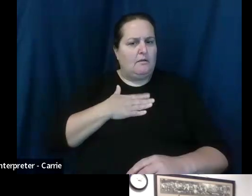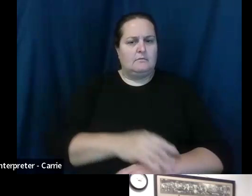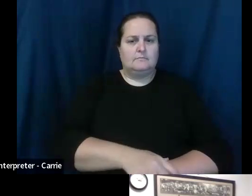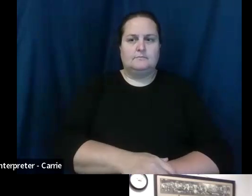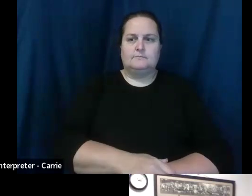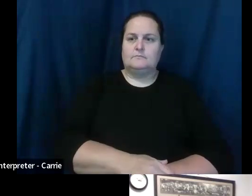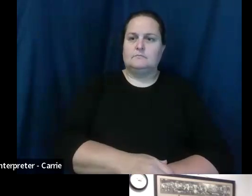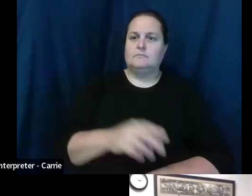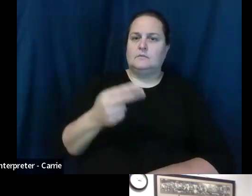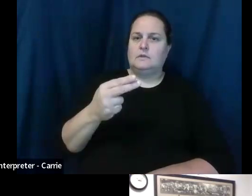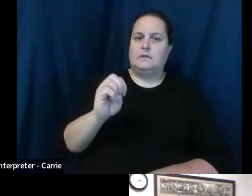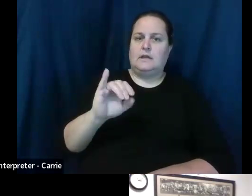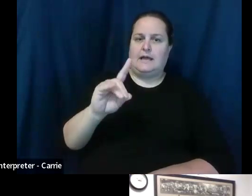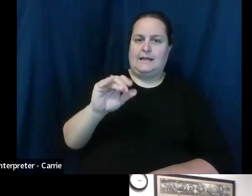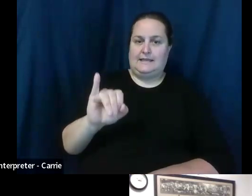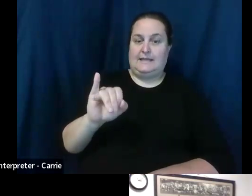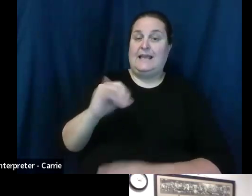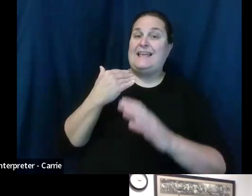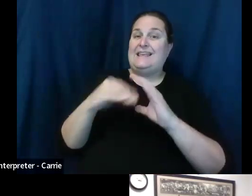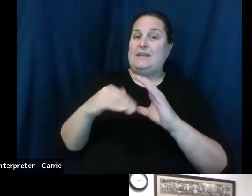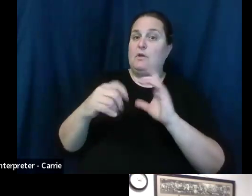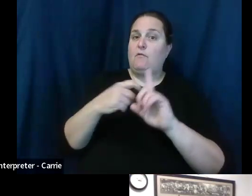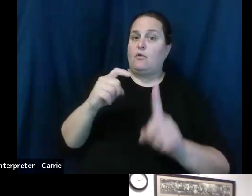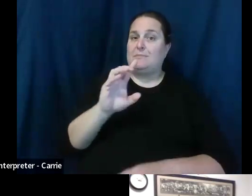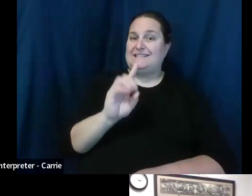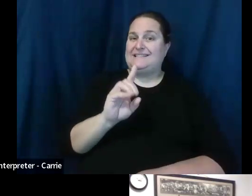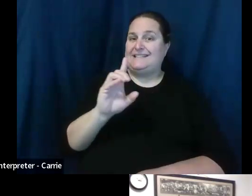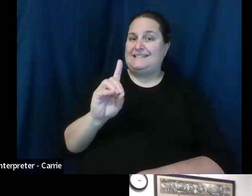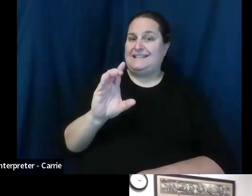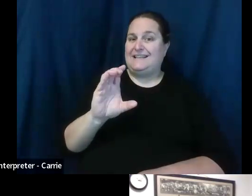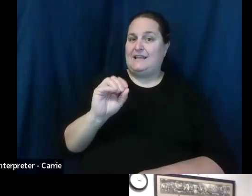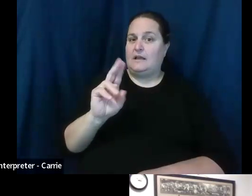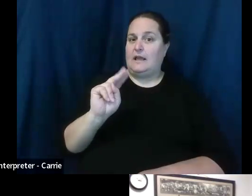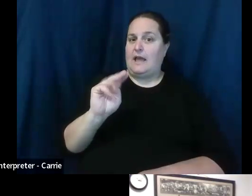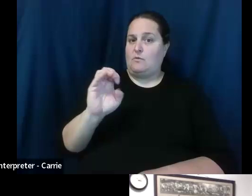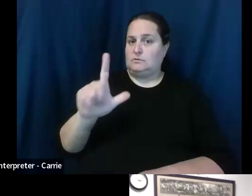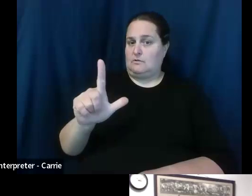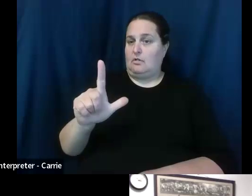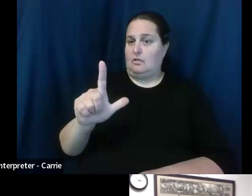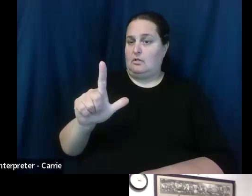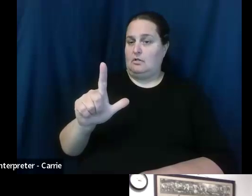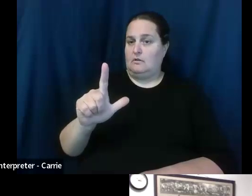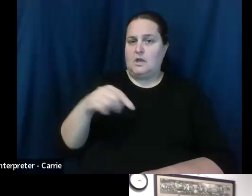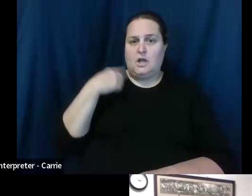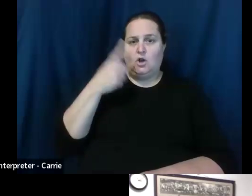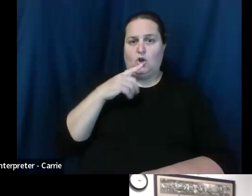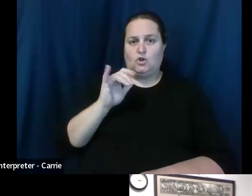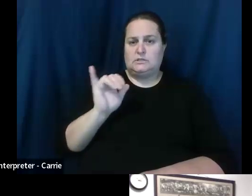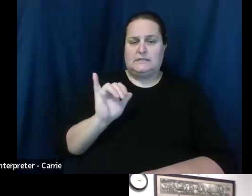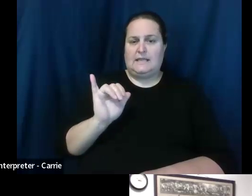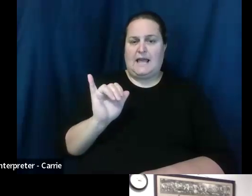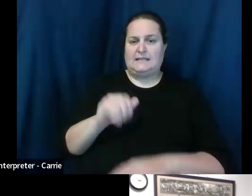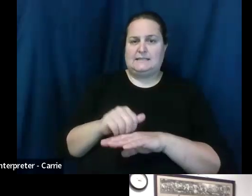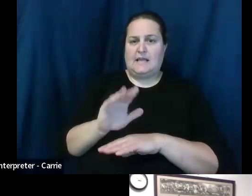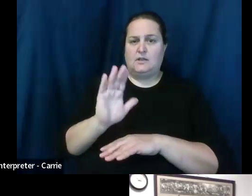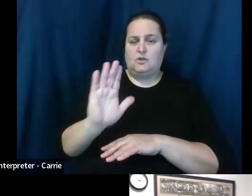It should be from the DD Council email. Okay. Mm. It looks like yours got sent around